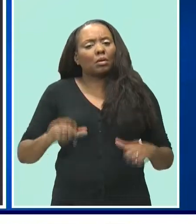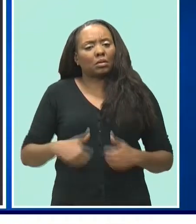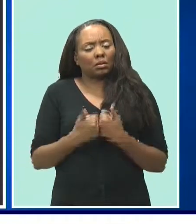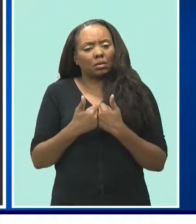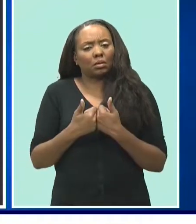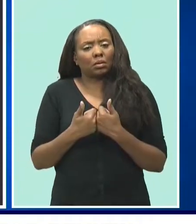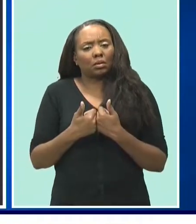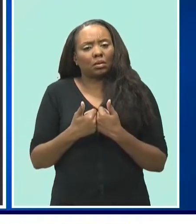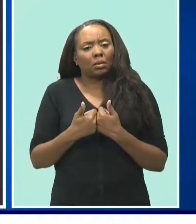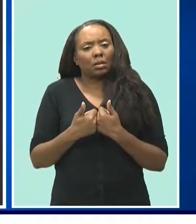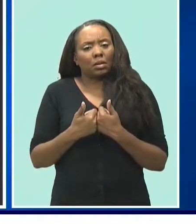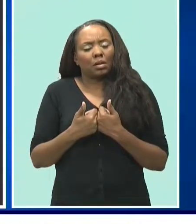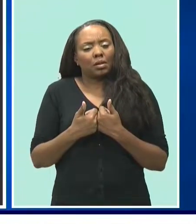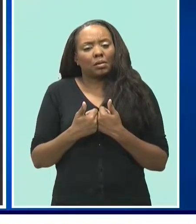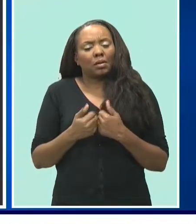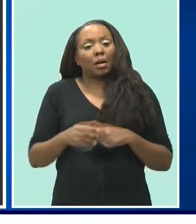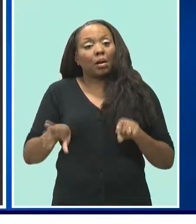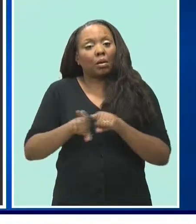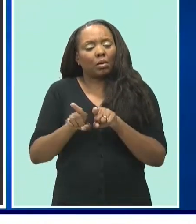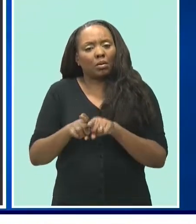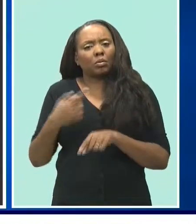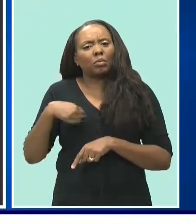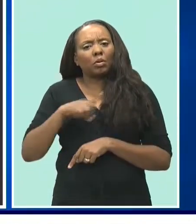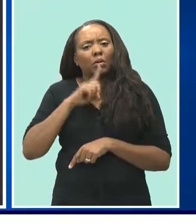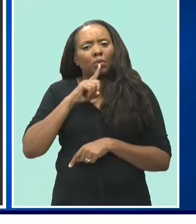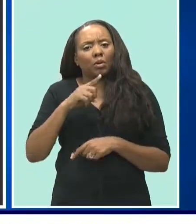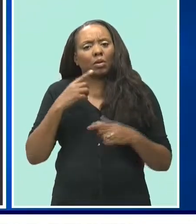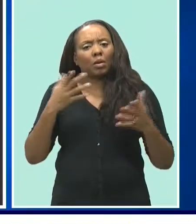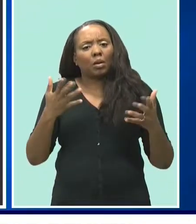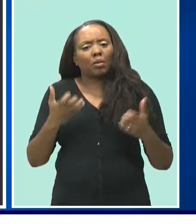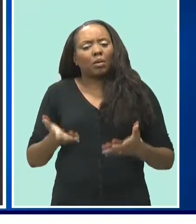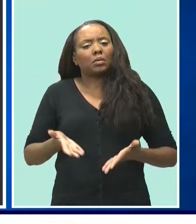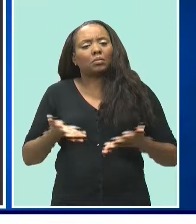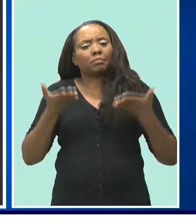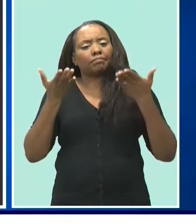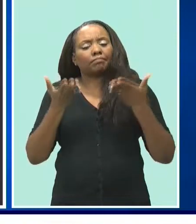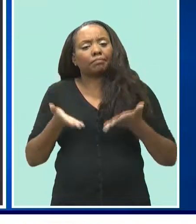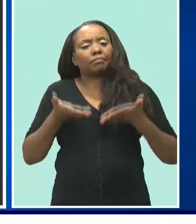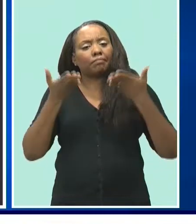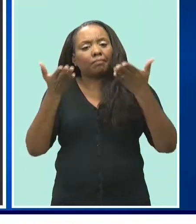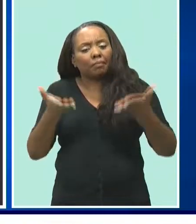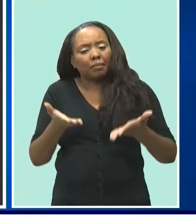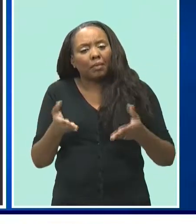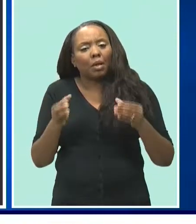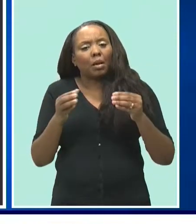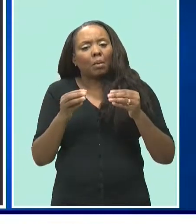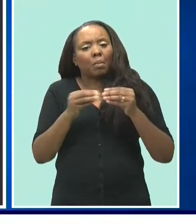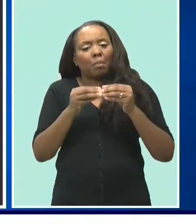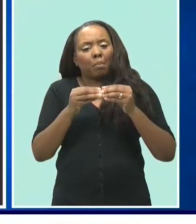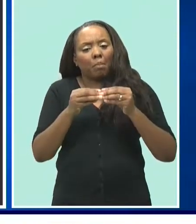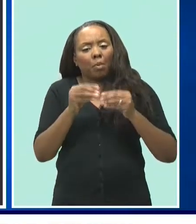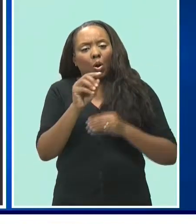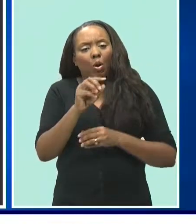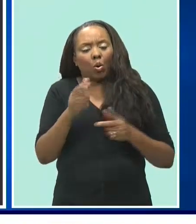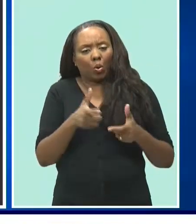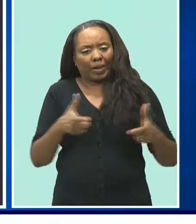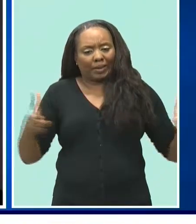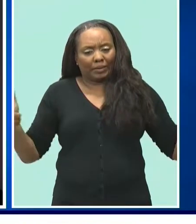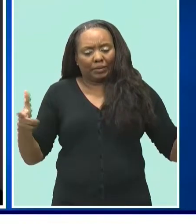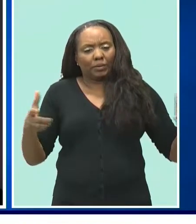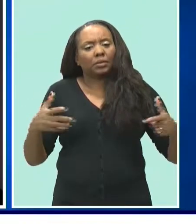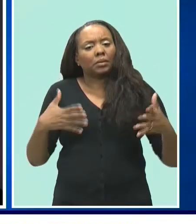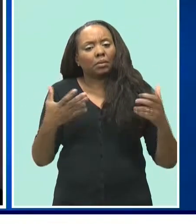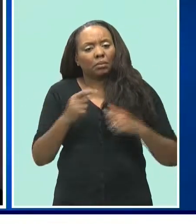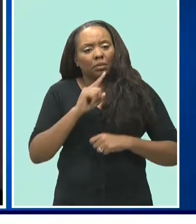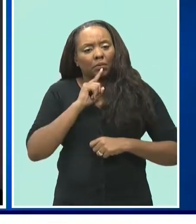at capacity, and we recommend increasing the lane capacity in that area after the hotel is built to